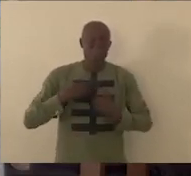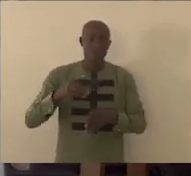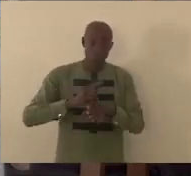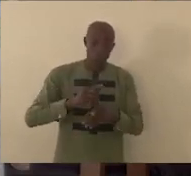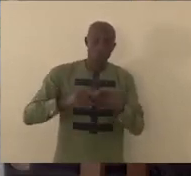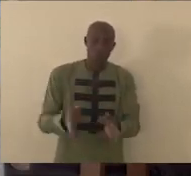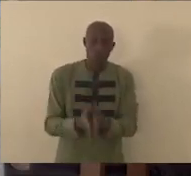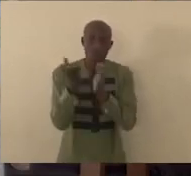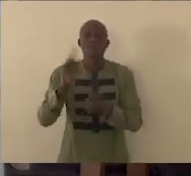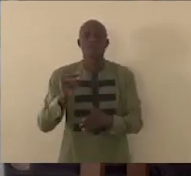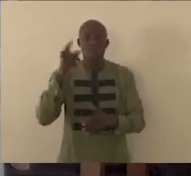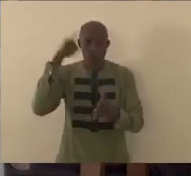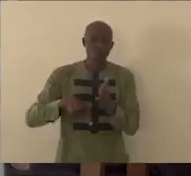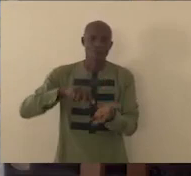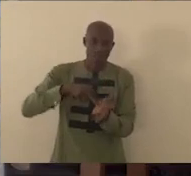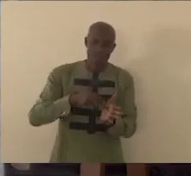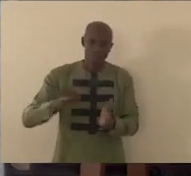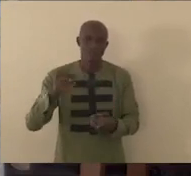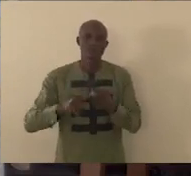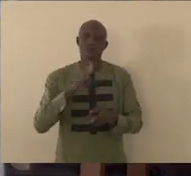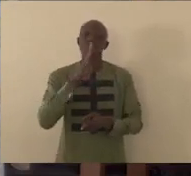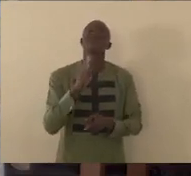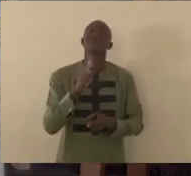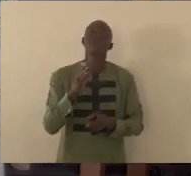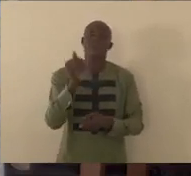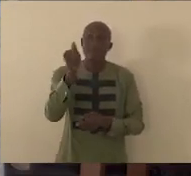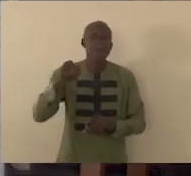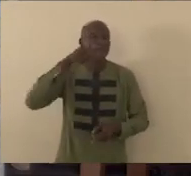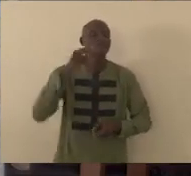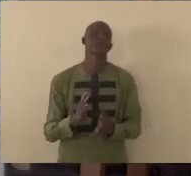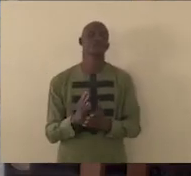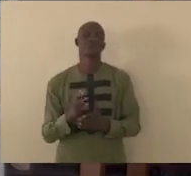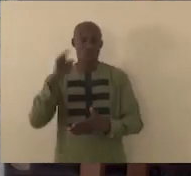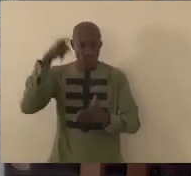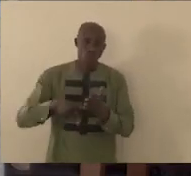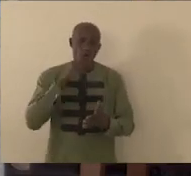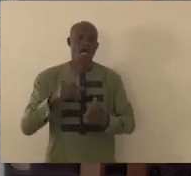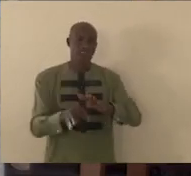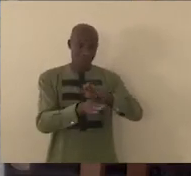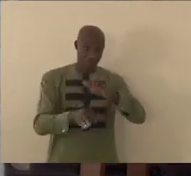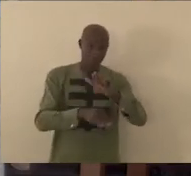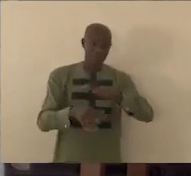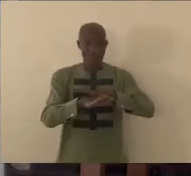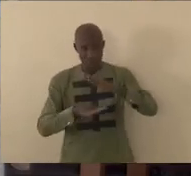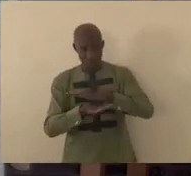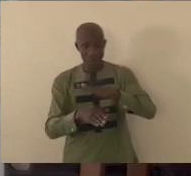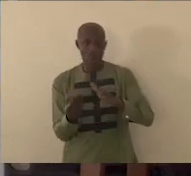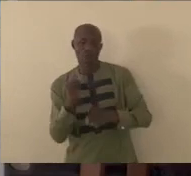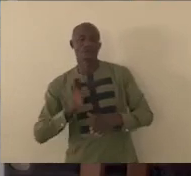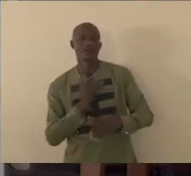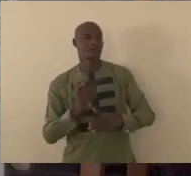them, what does it mean to belong to Nigeria, really? What really are the fundamental basis of our